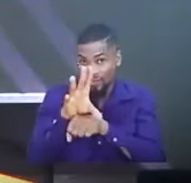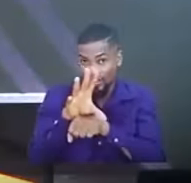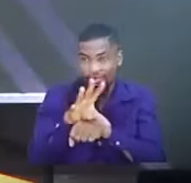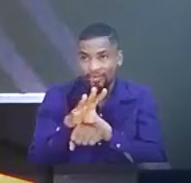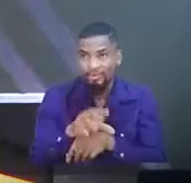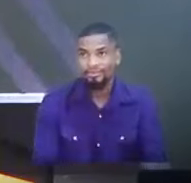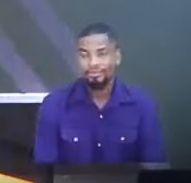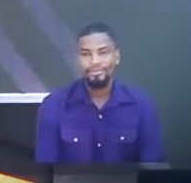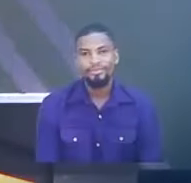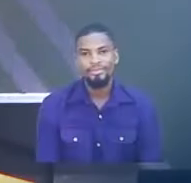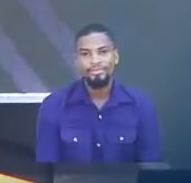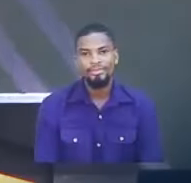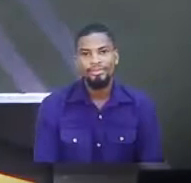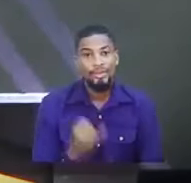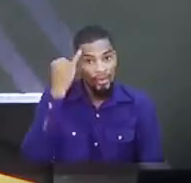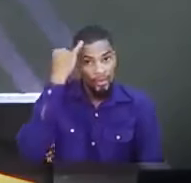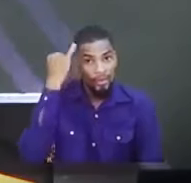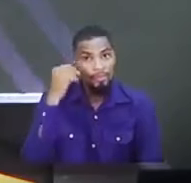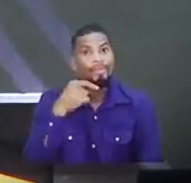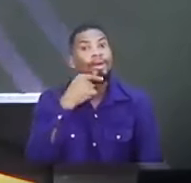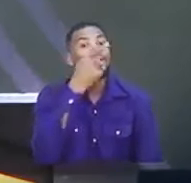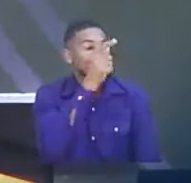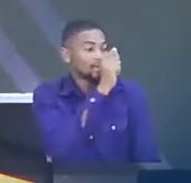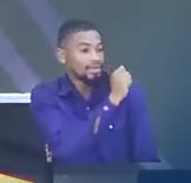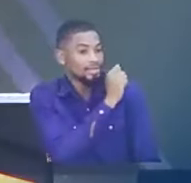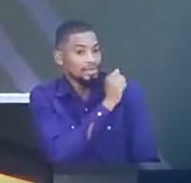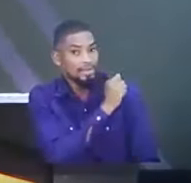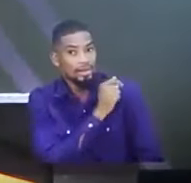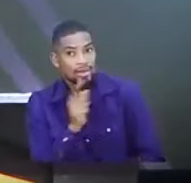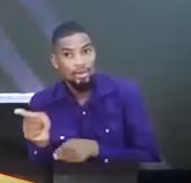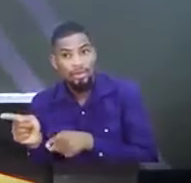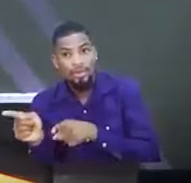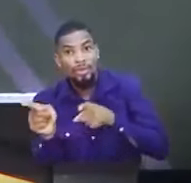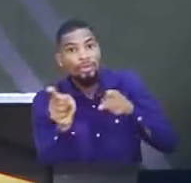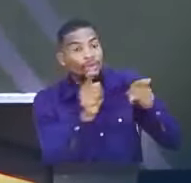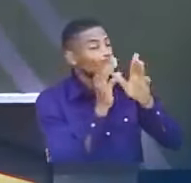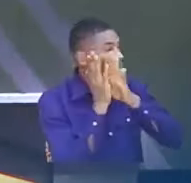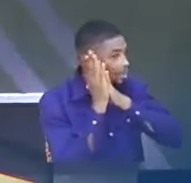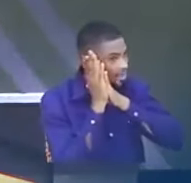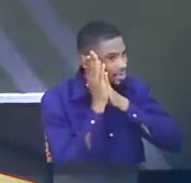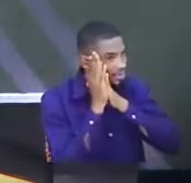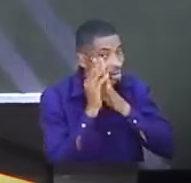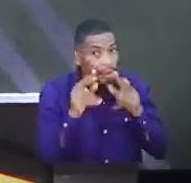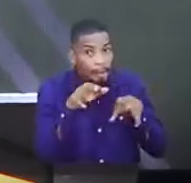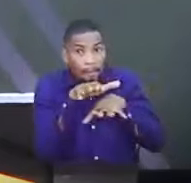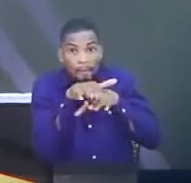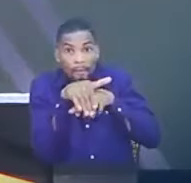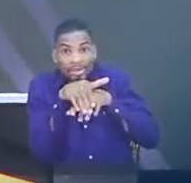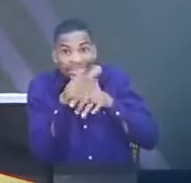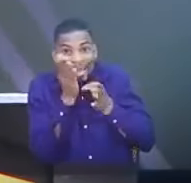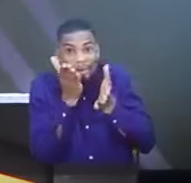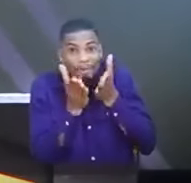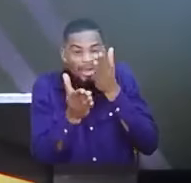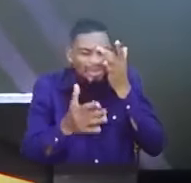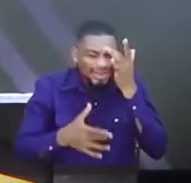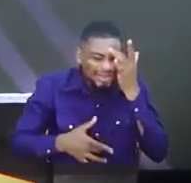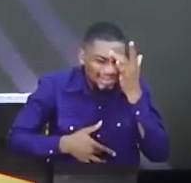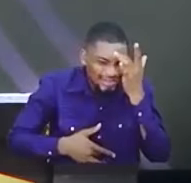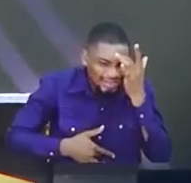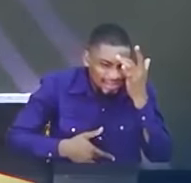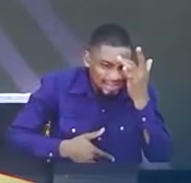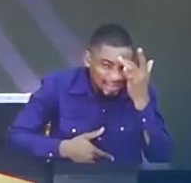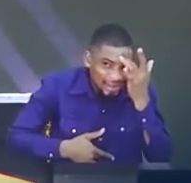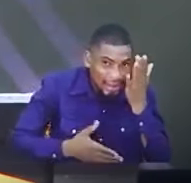"Go to bed and pretend to be ill," Jonadab said. "When your father comes to see